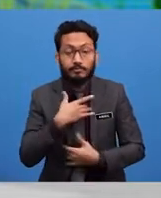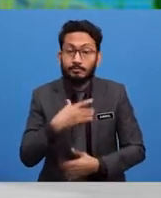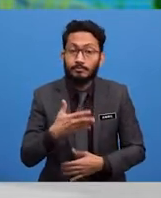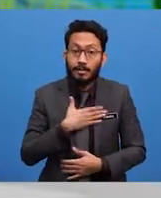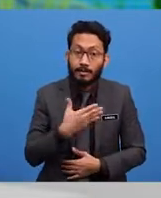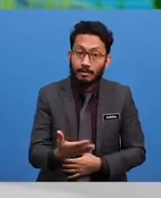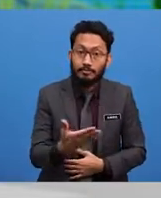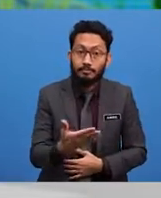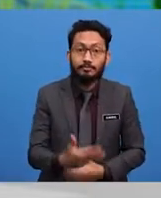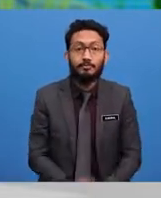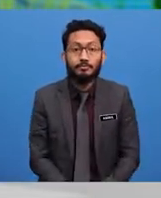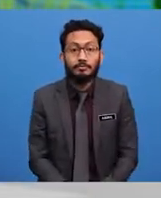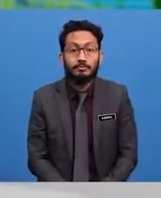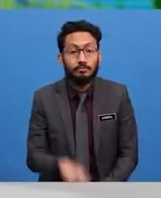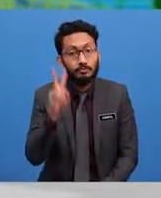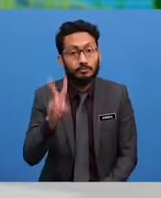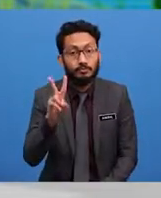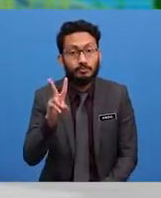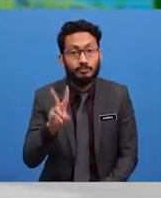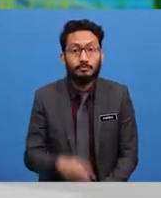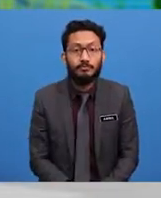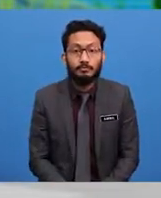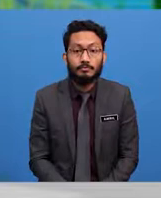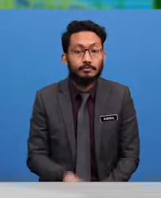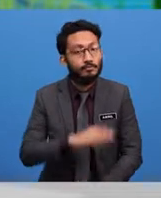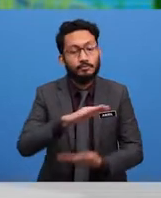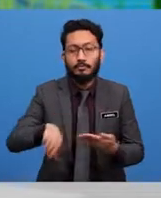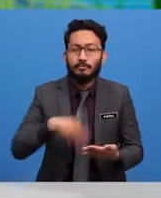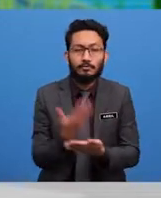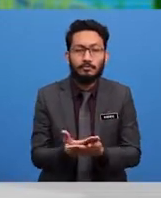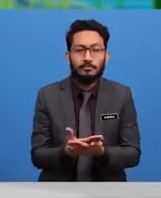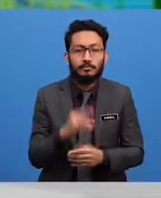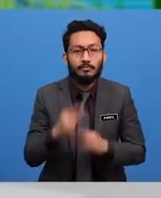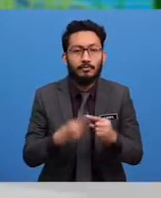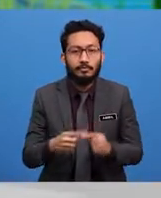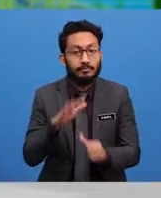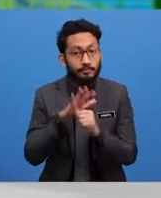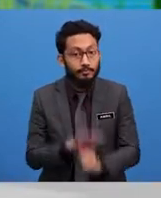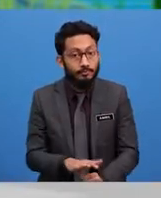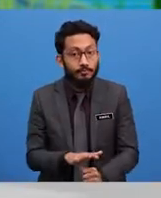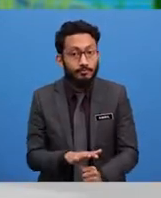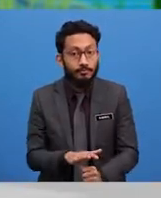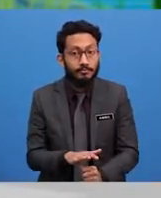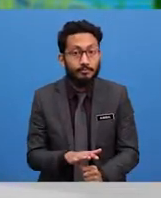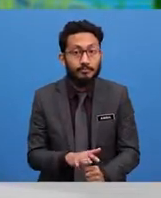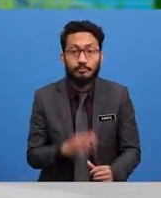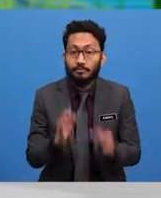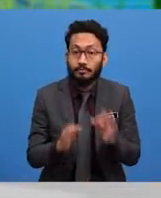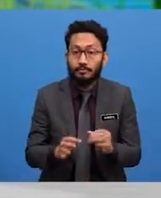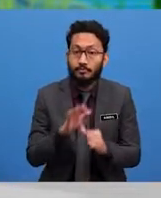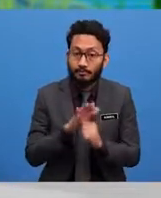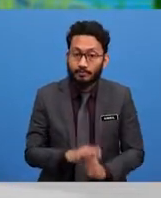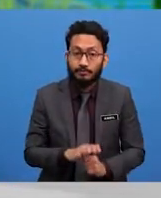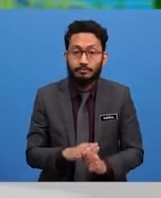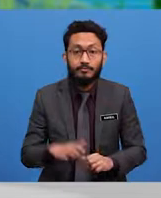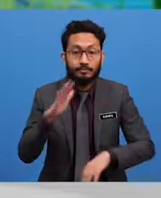offer. For these two words, it's all about the stress of the syllables. If the stress is